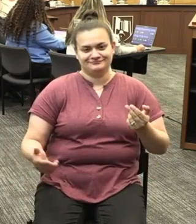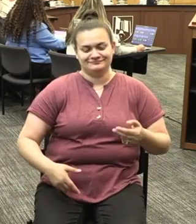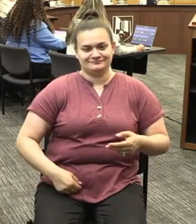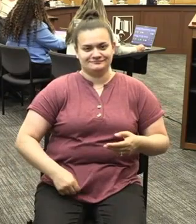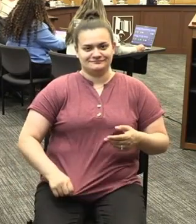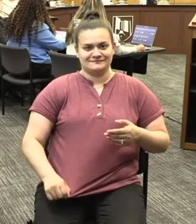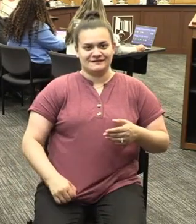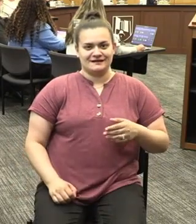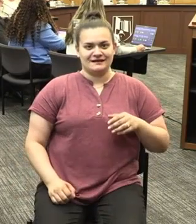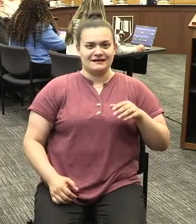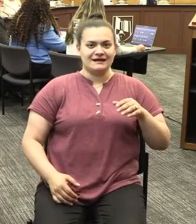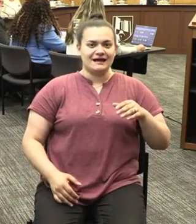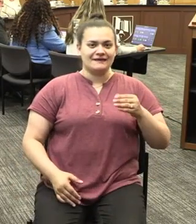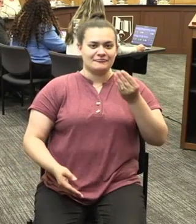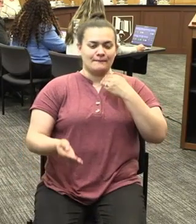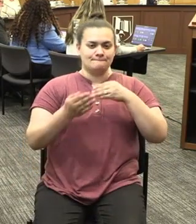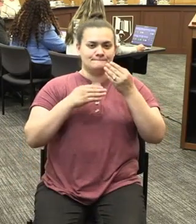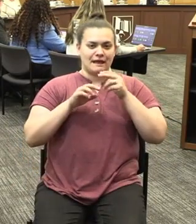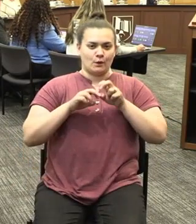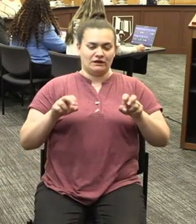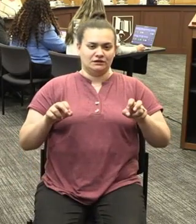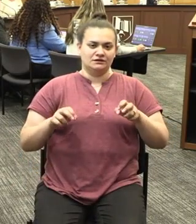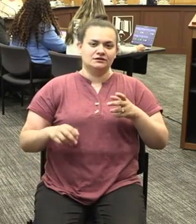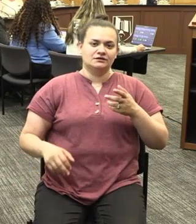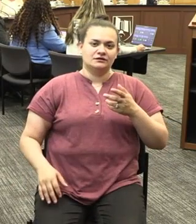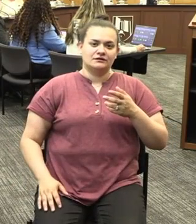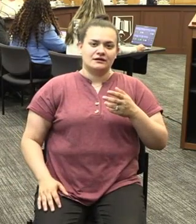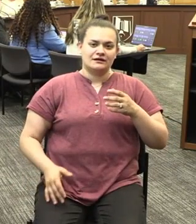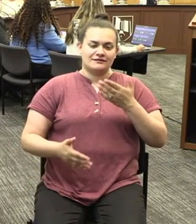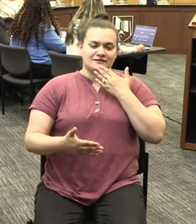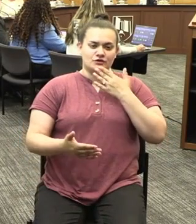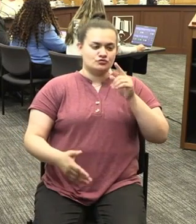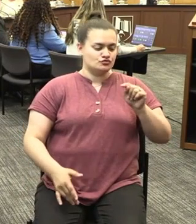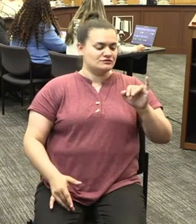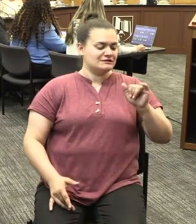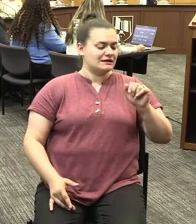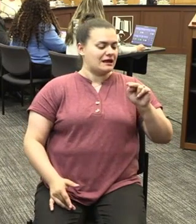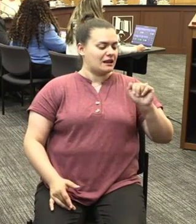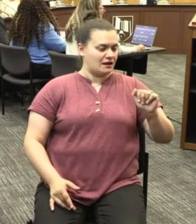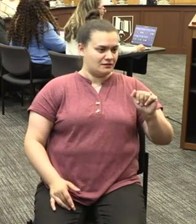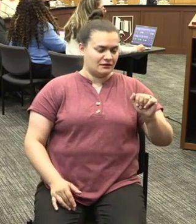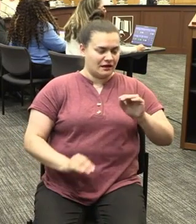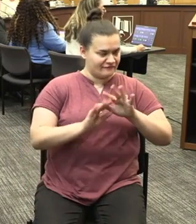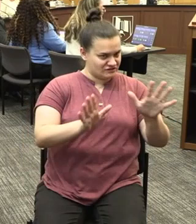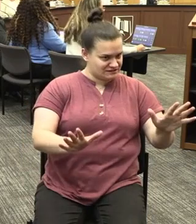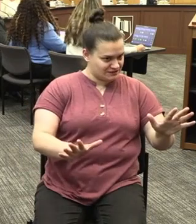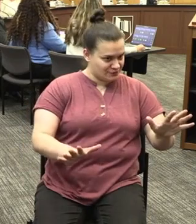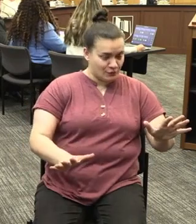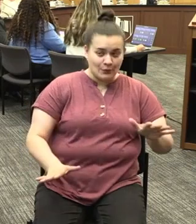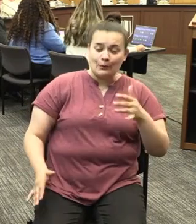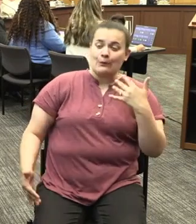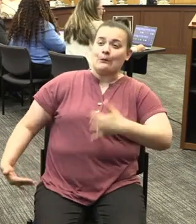the ABBA banquet, thanks to obviously Tiana. And I have to brag.